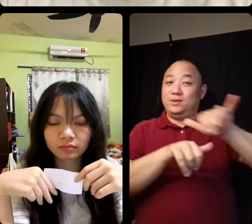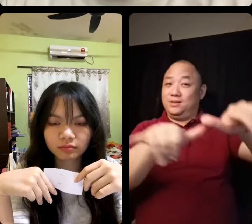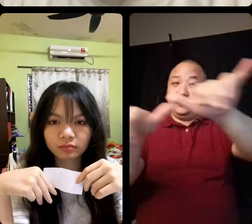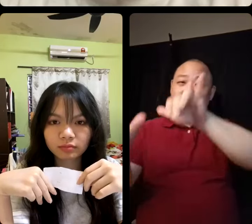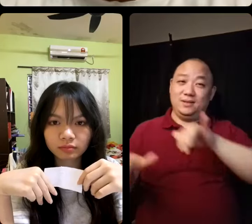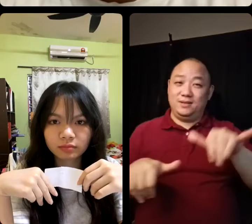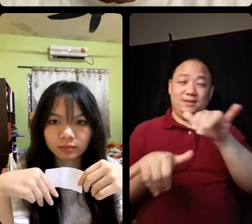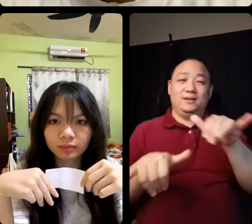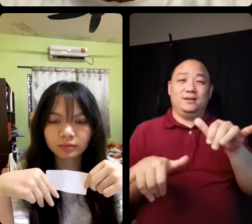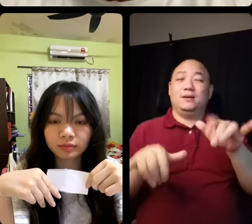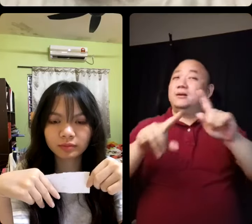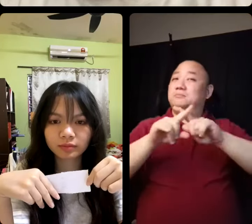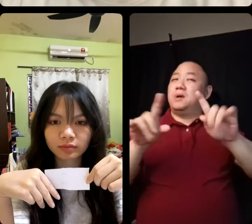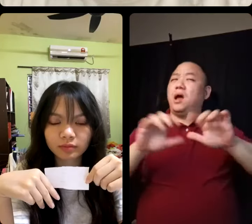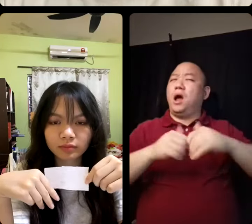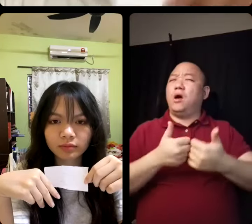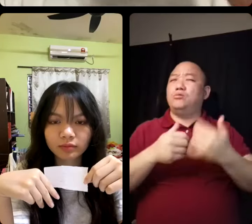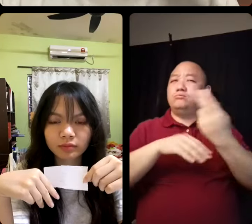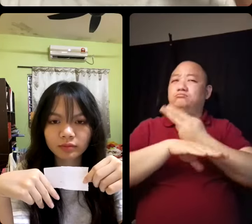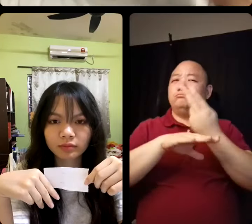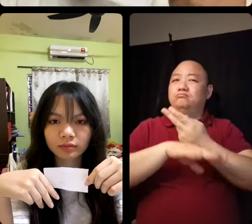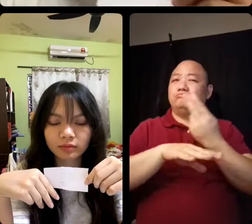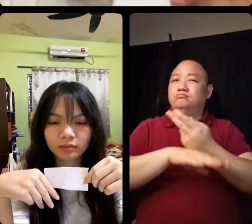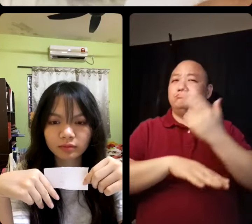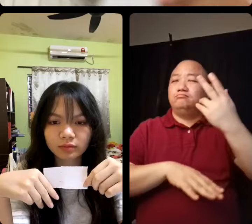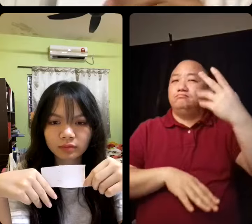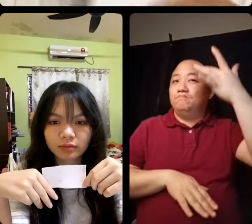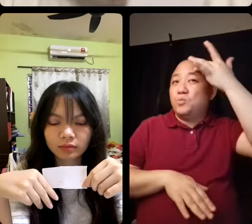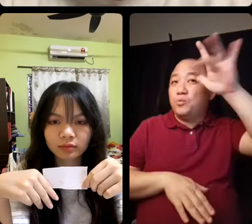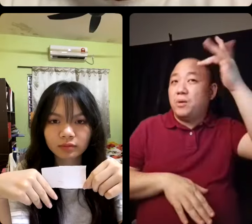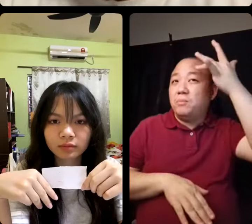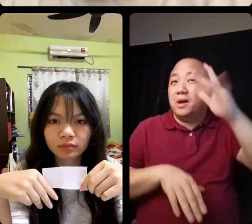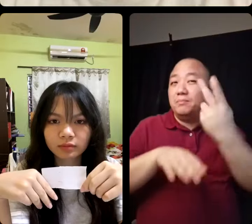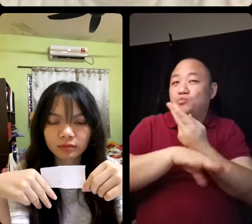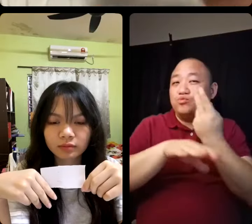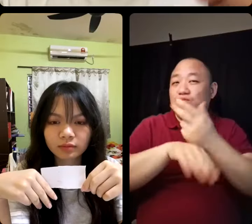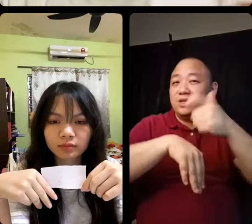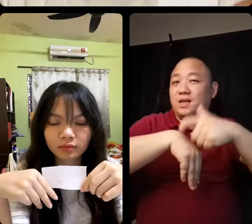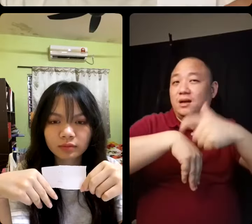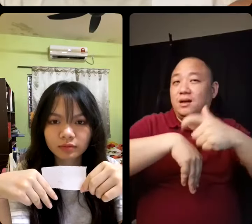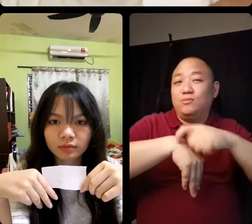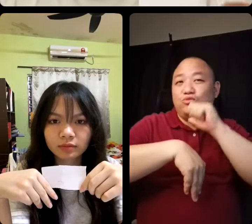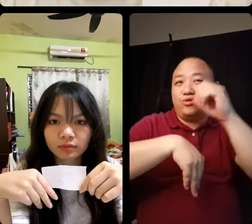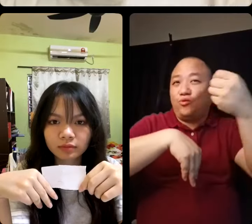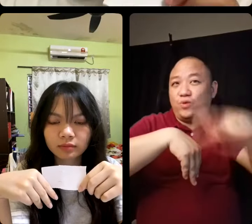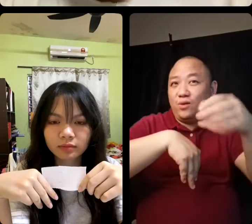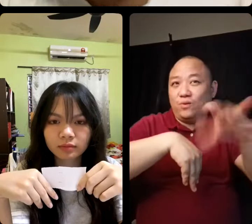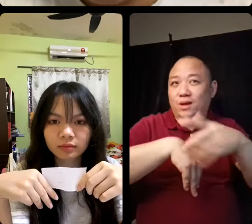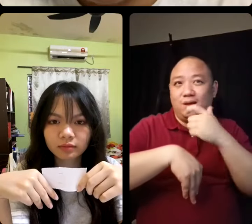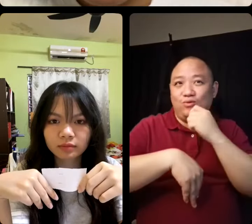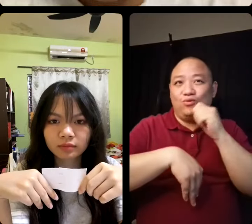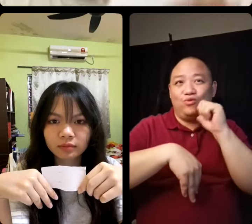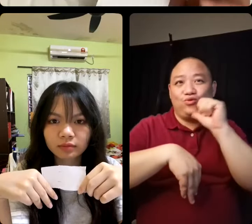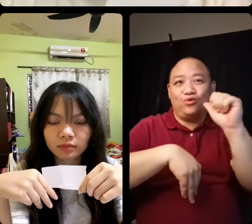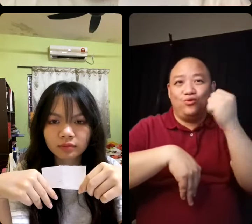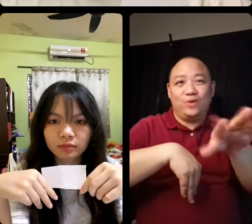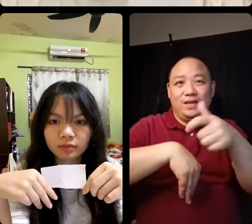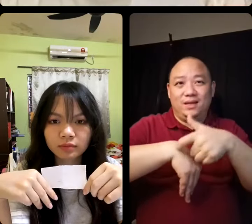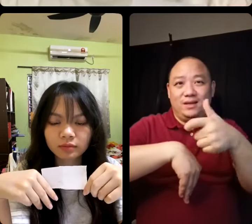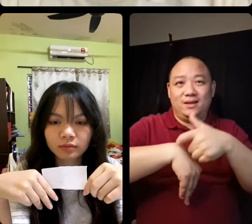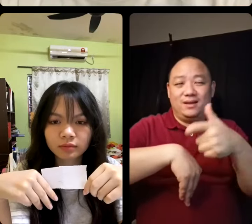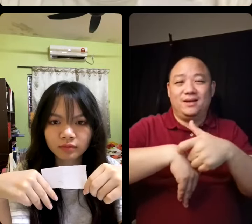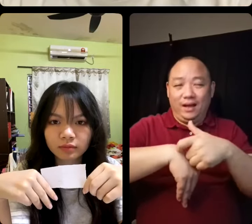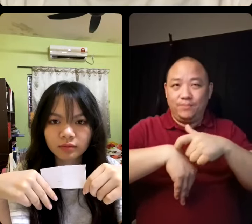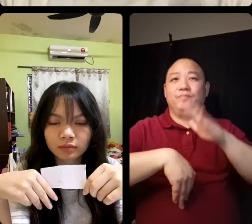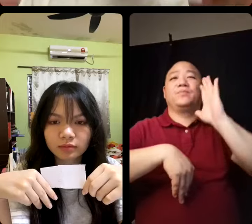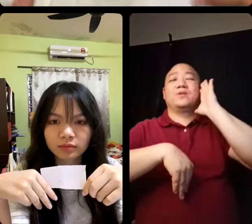that we fully use our time well, so that we don't waste it? And this is something that we are going to cover in our coming up